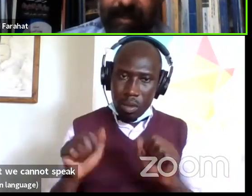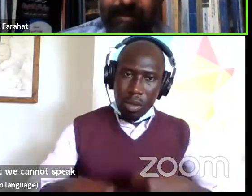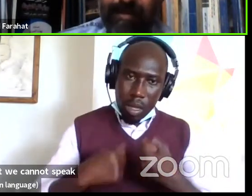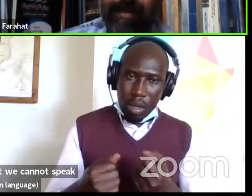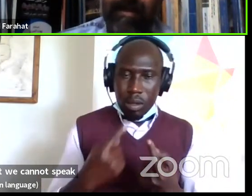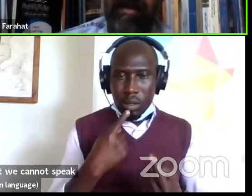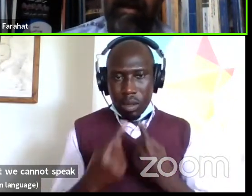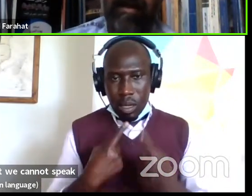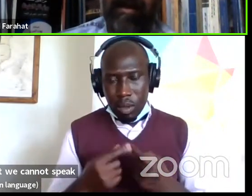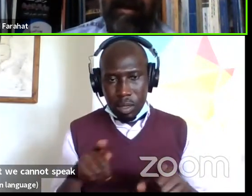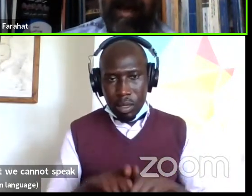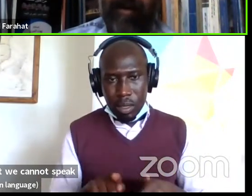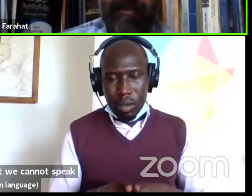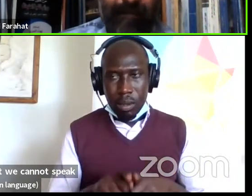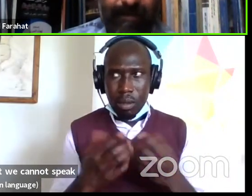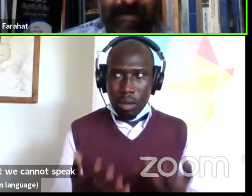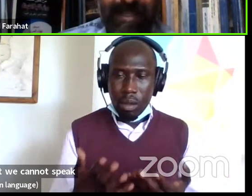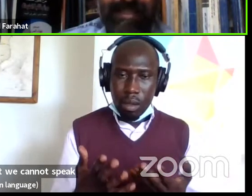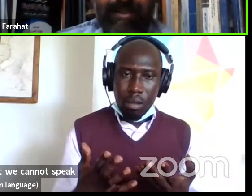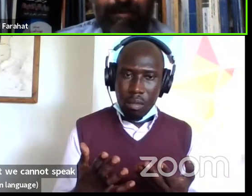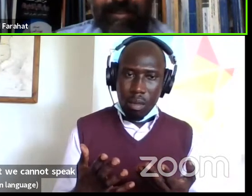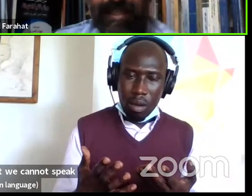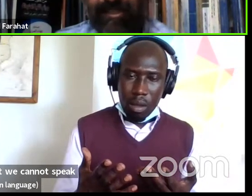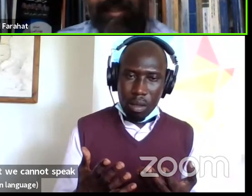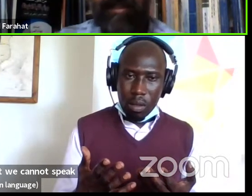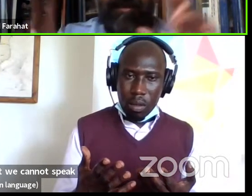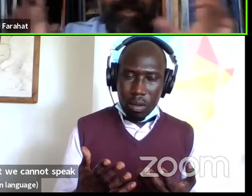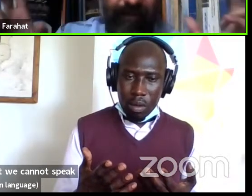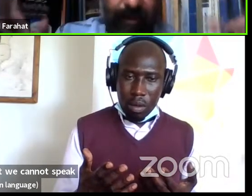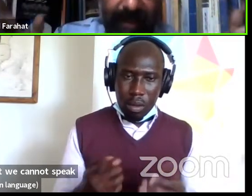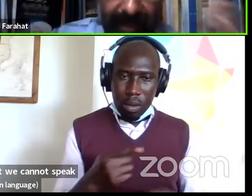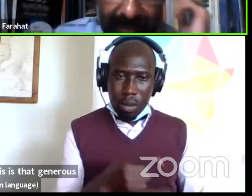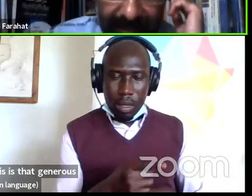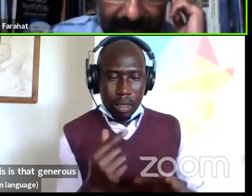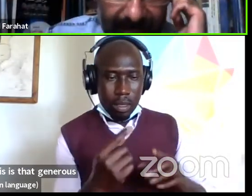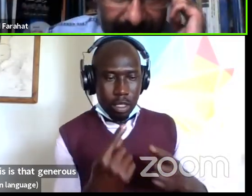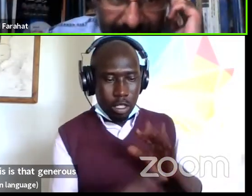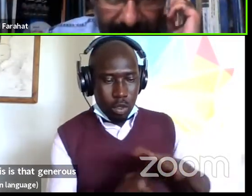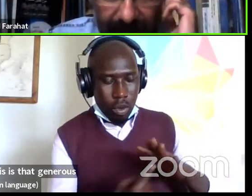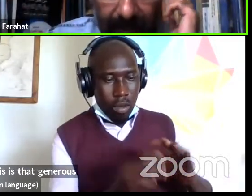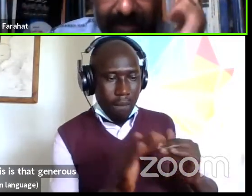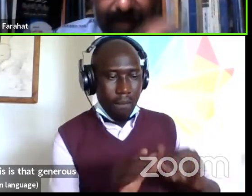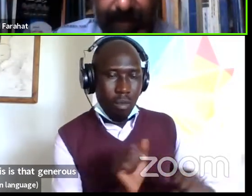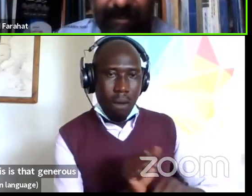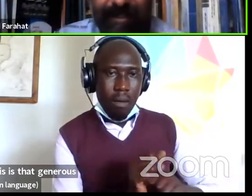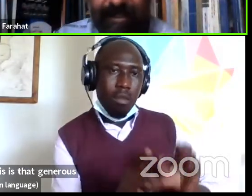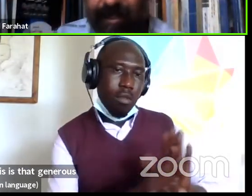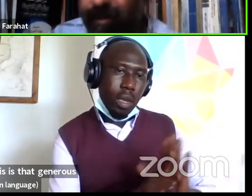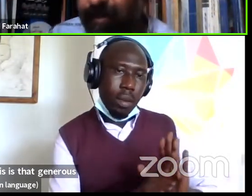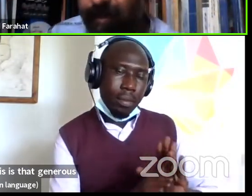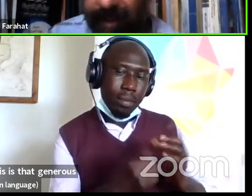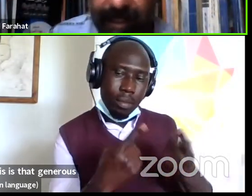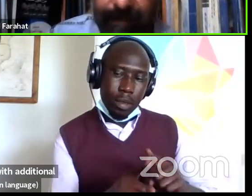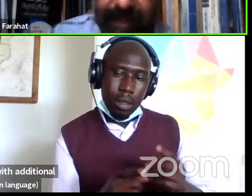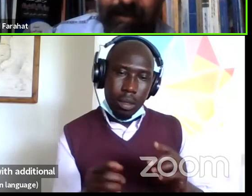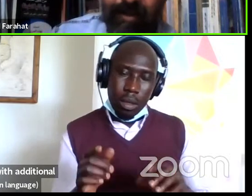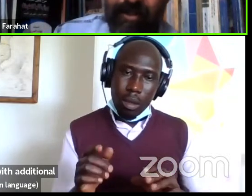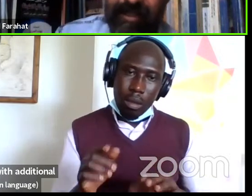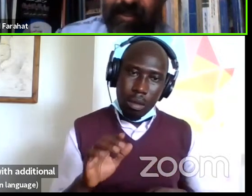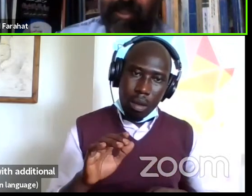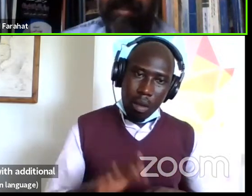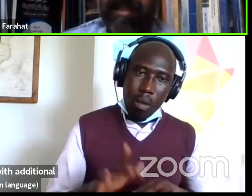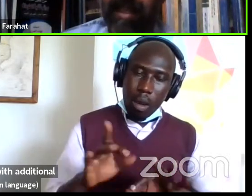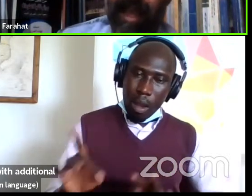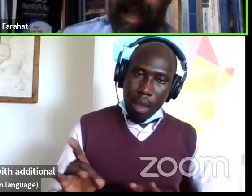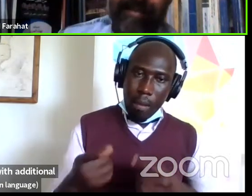the digital right away from the general situation of human rights, not about the digital or online, but also